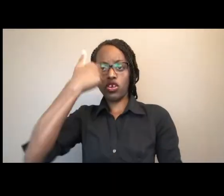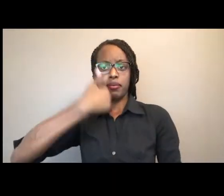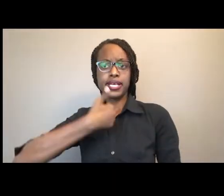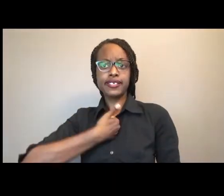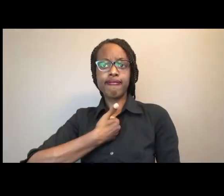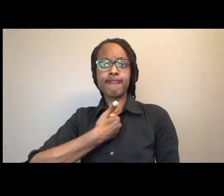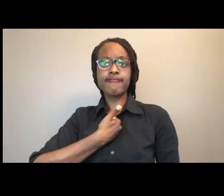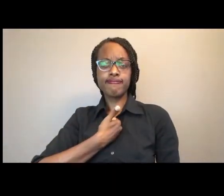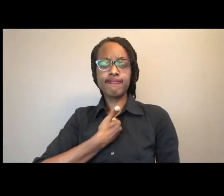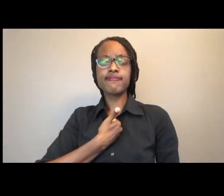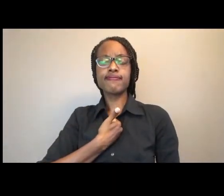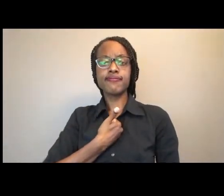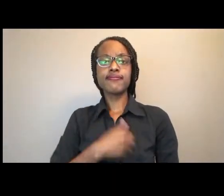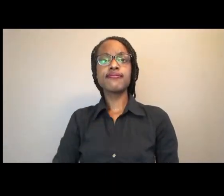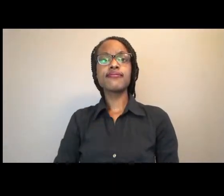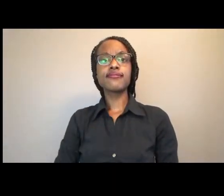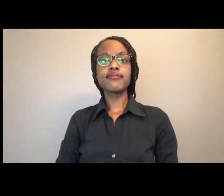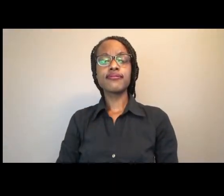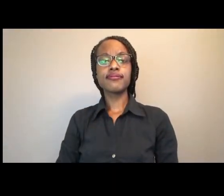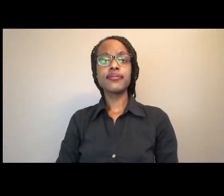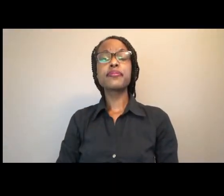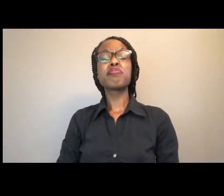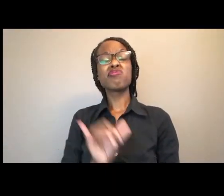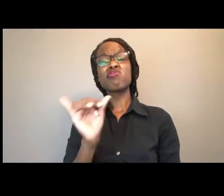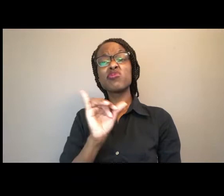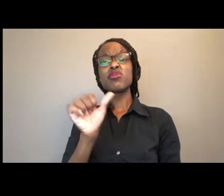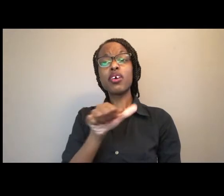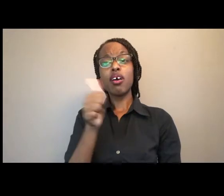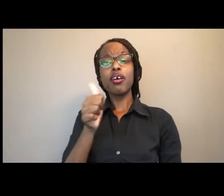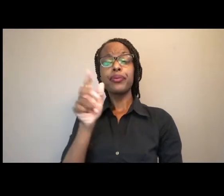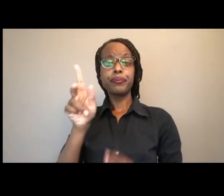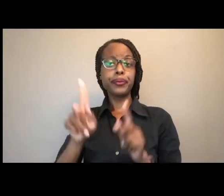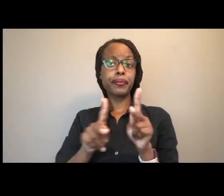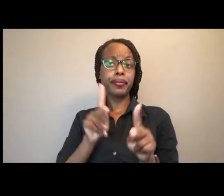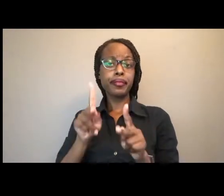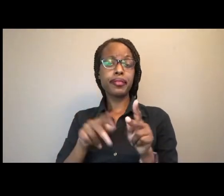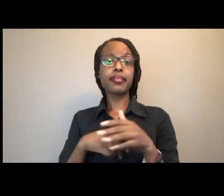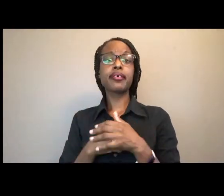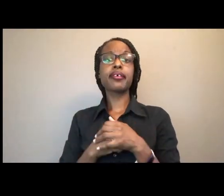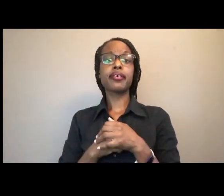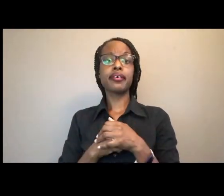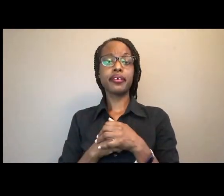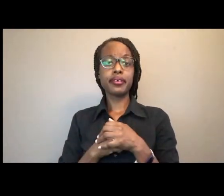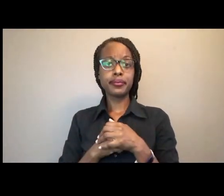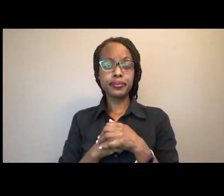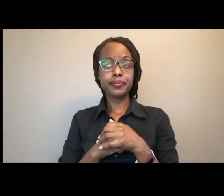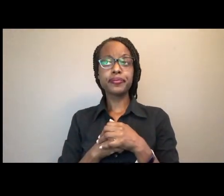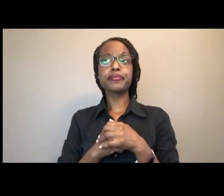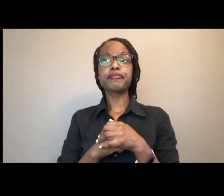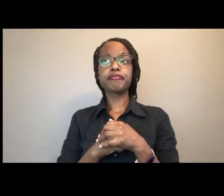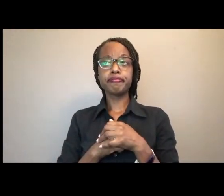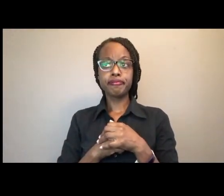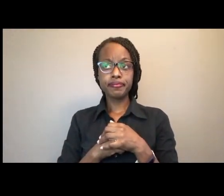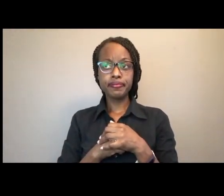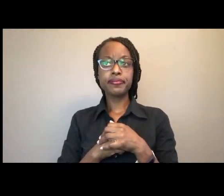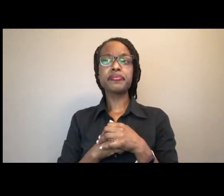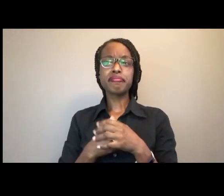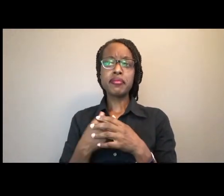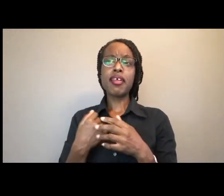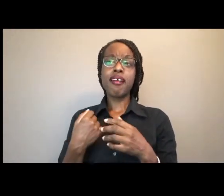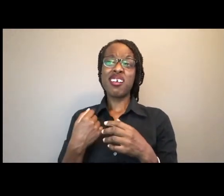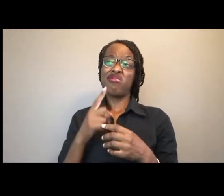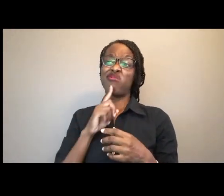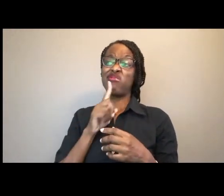and other people. I've been doing it since the